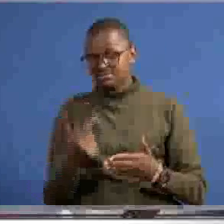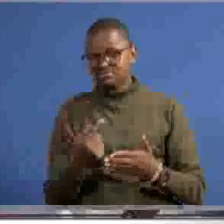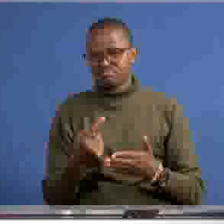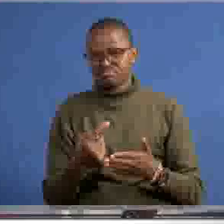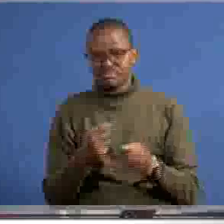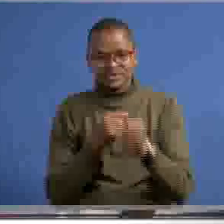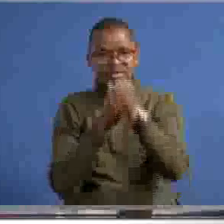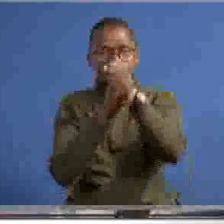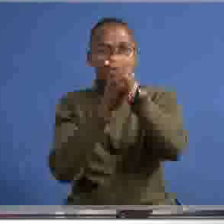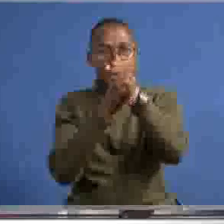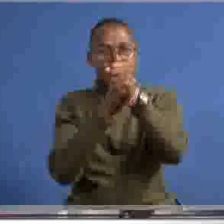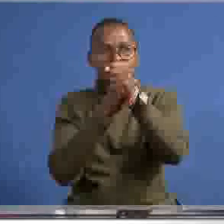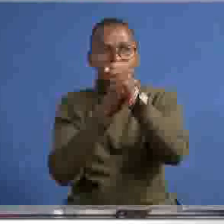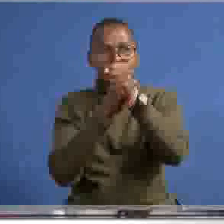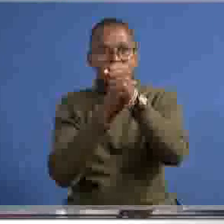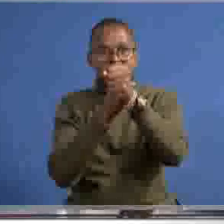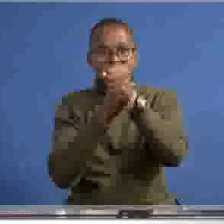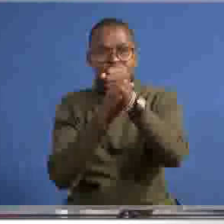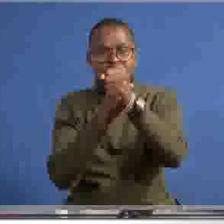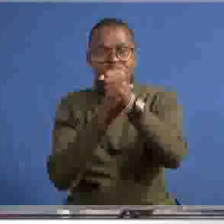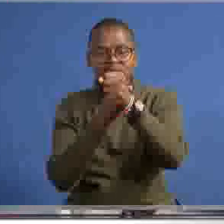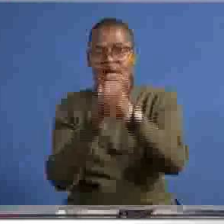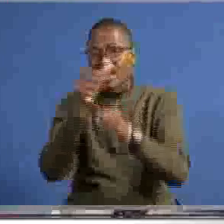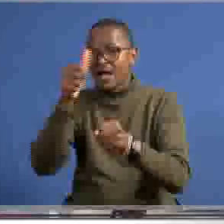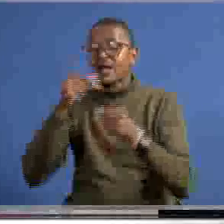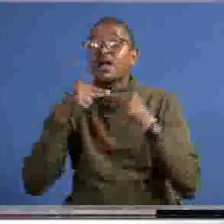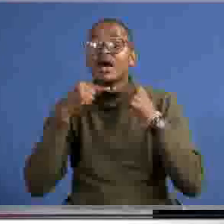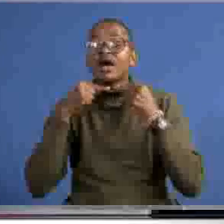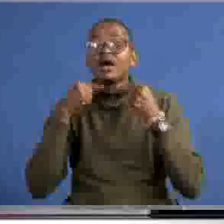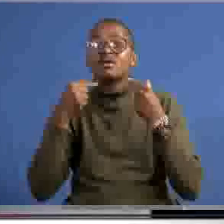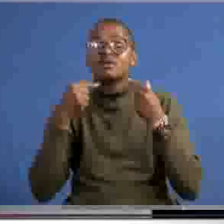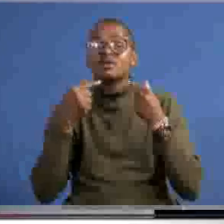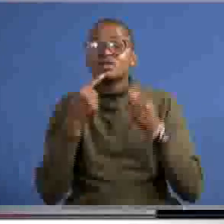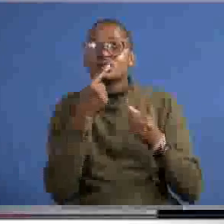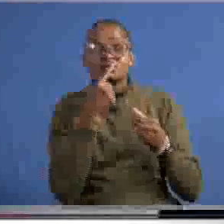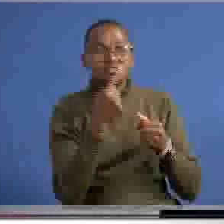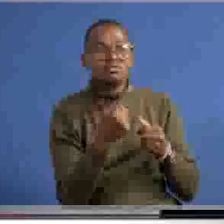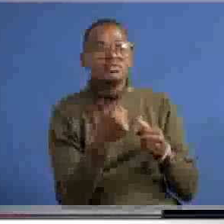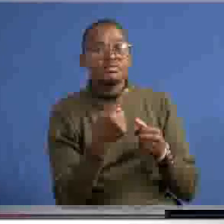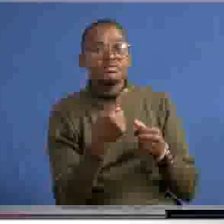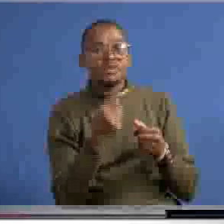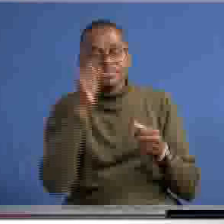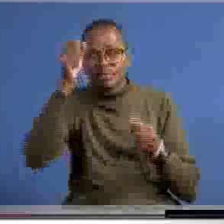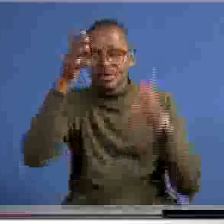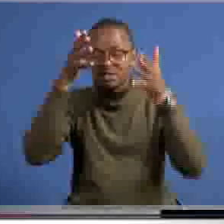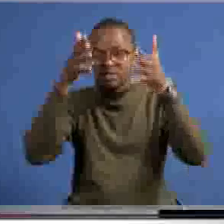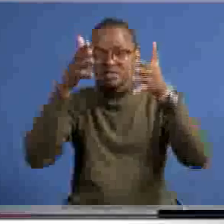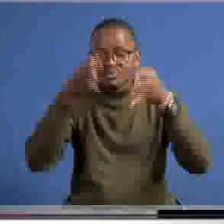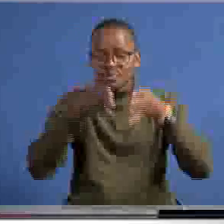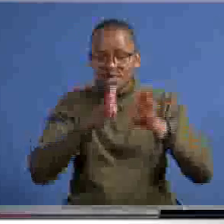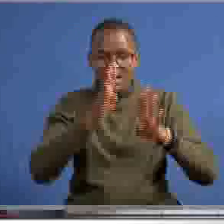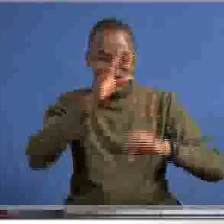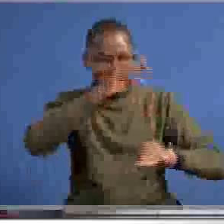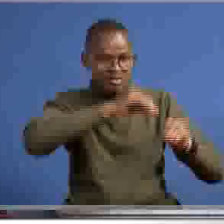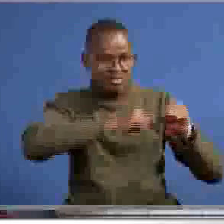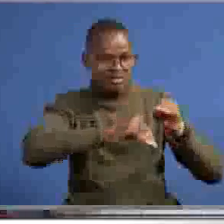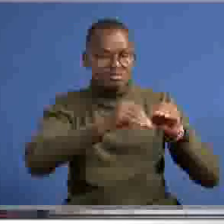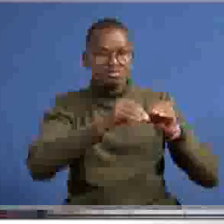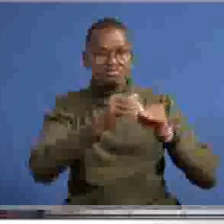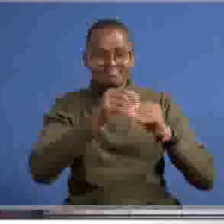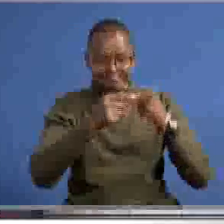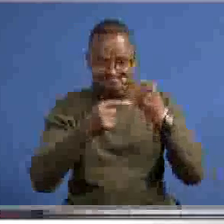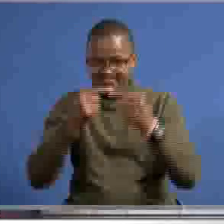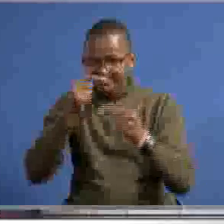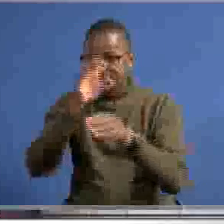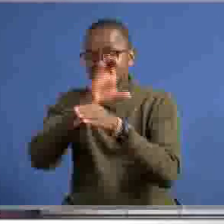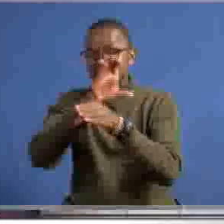supporting government Cameron sentiment another Clady member pollyali say politicians should be allowed to continue supporting